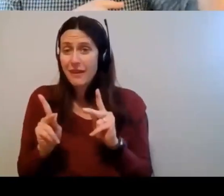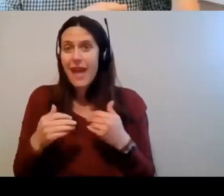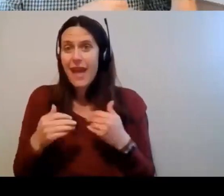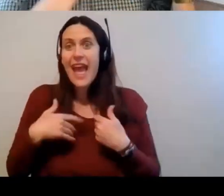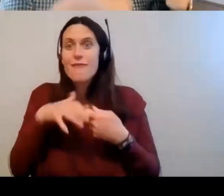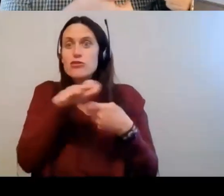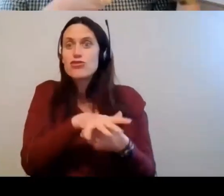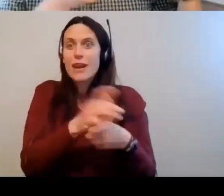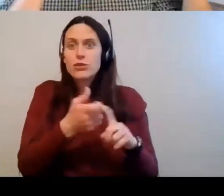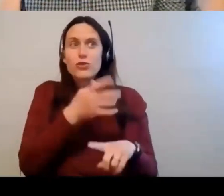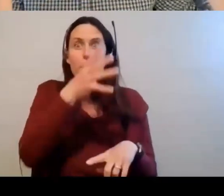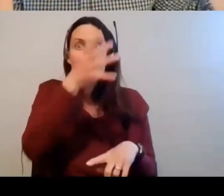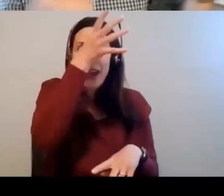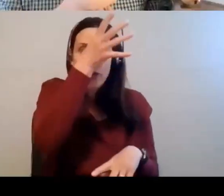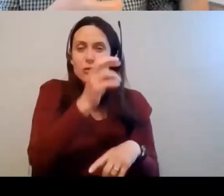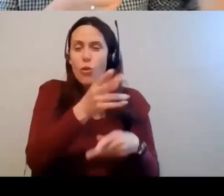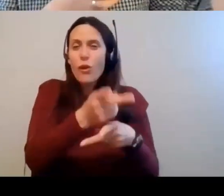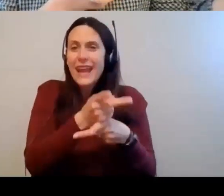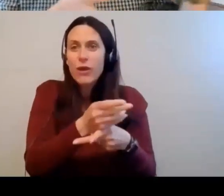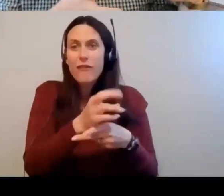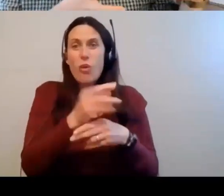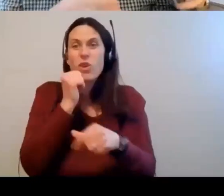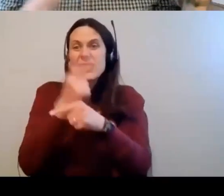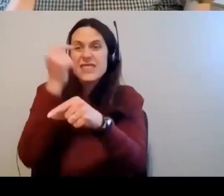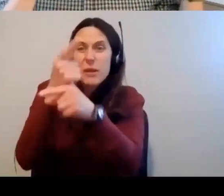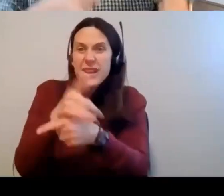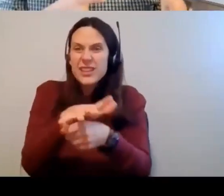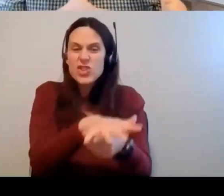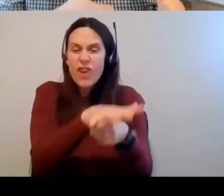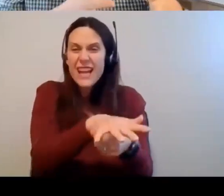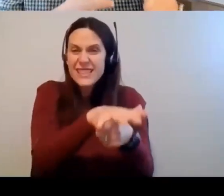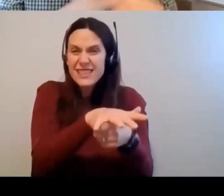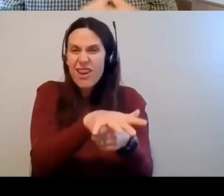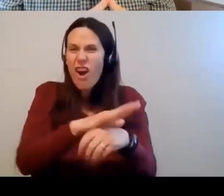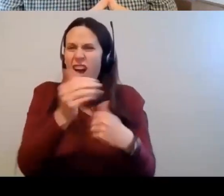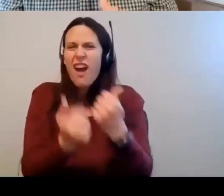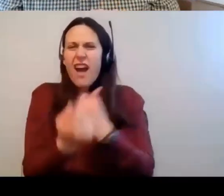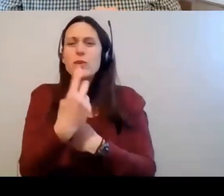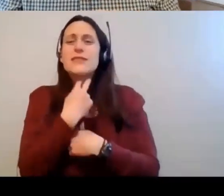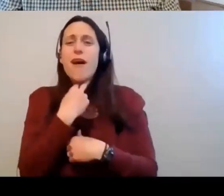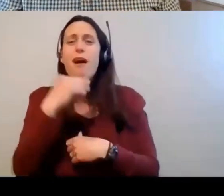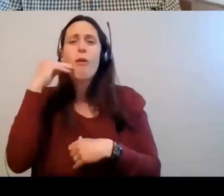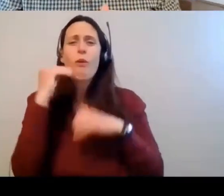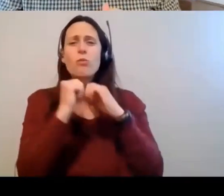of their parent or caregiver or sibling or anything like that, and they're all stuck at home together.